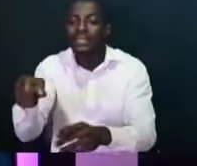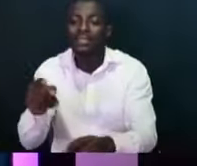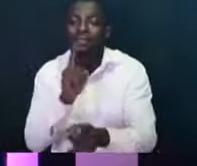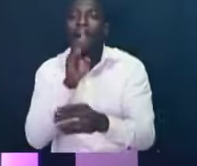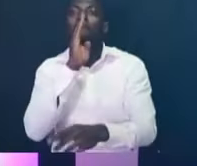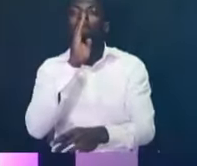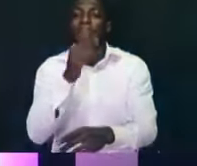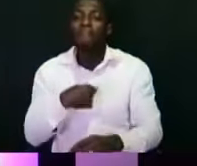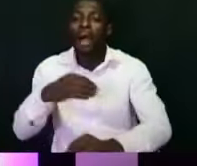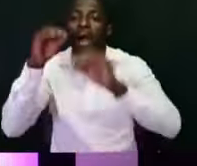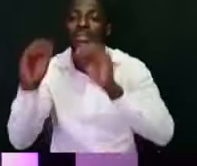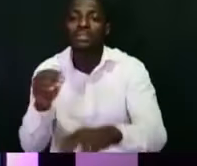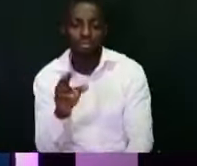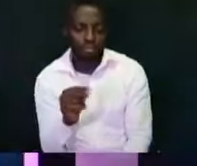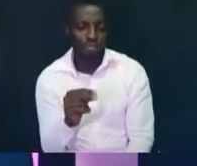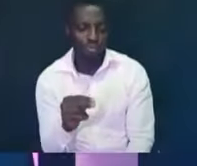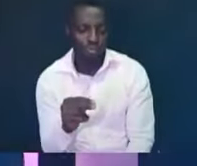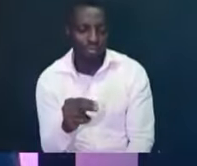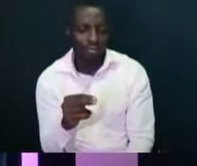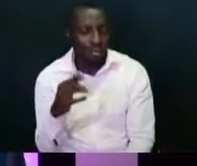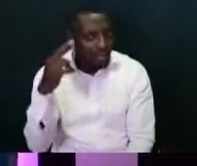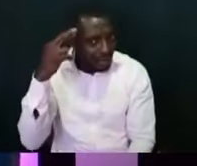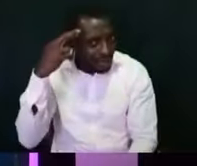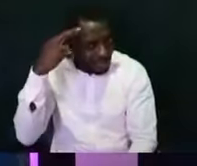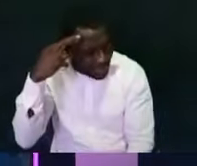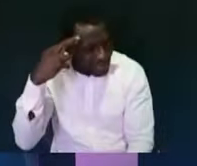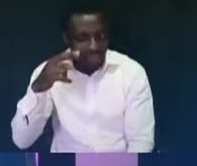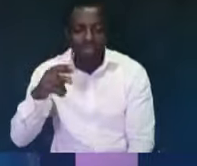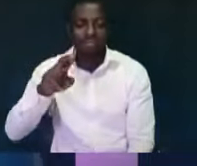them reasoning means coherent present